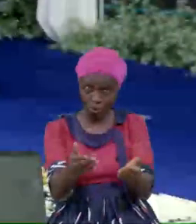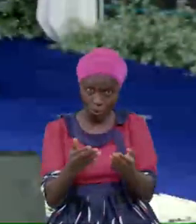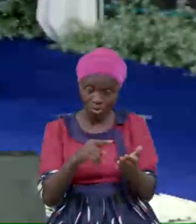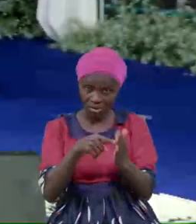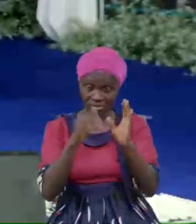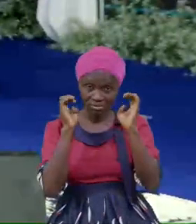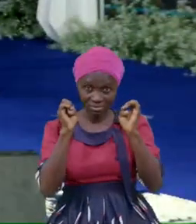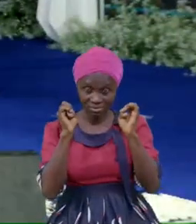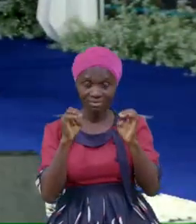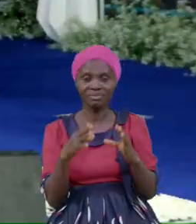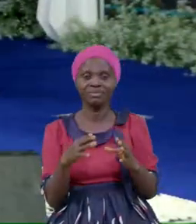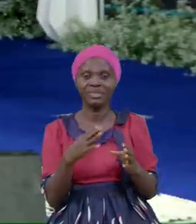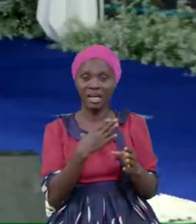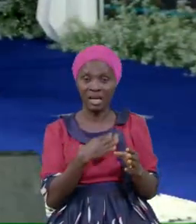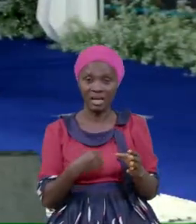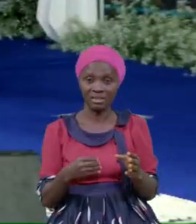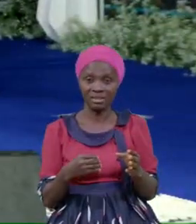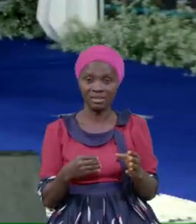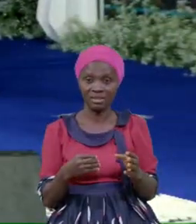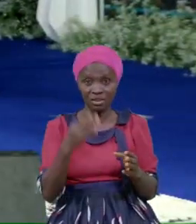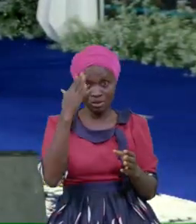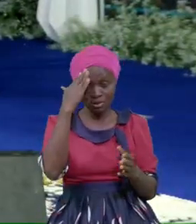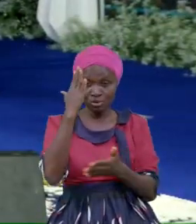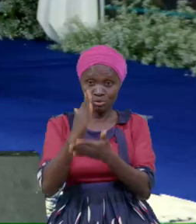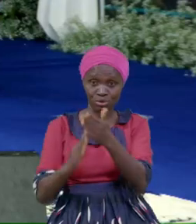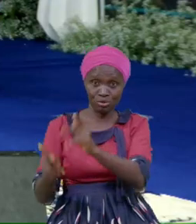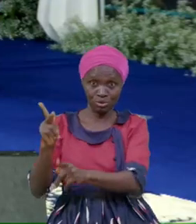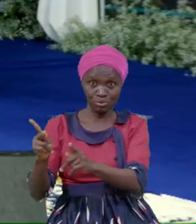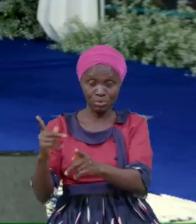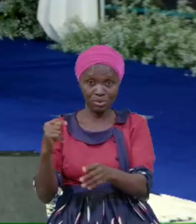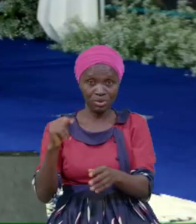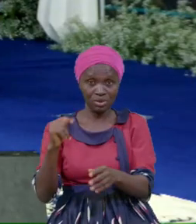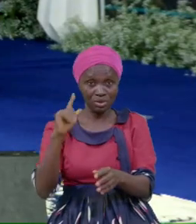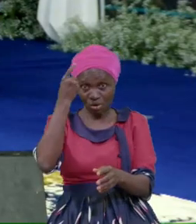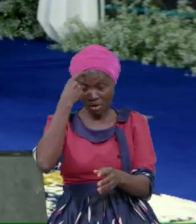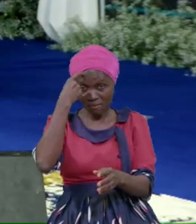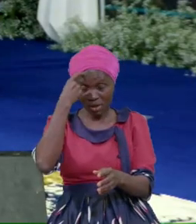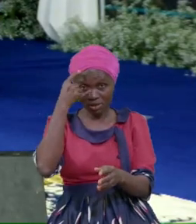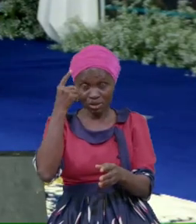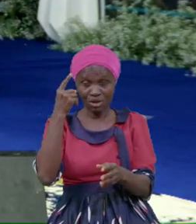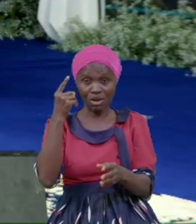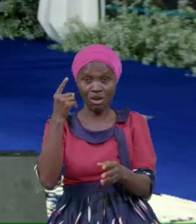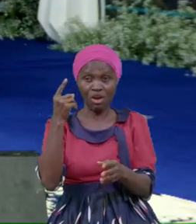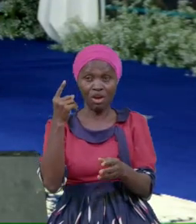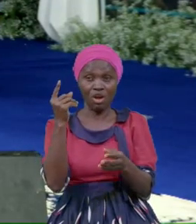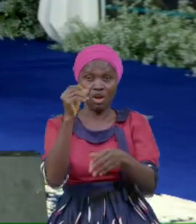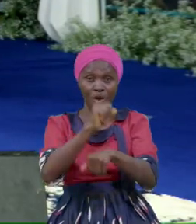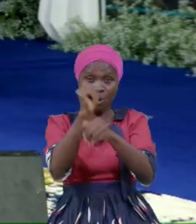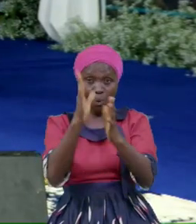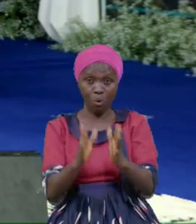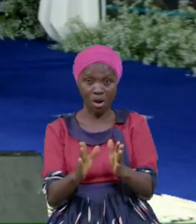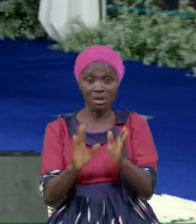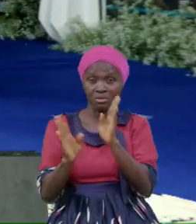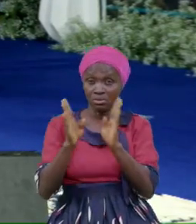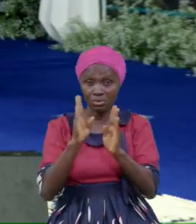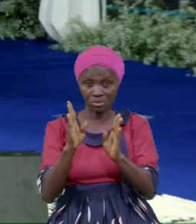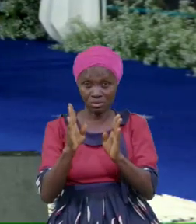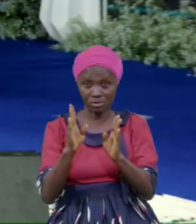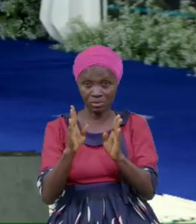people that, the government official is talking to, they don't know about paper. They don't